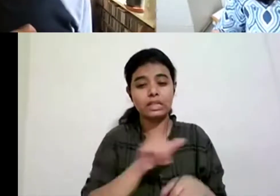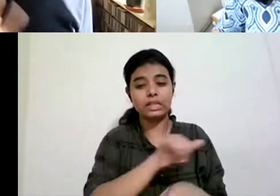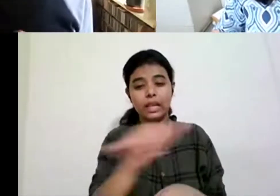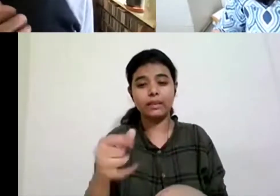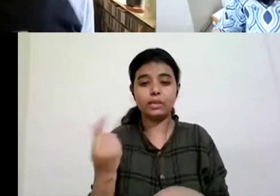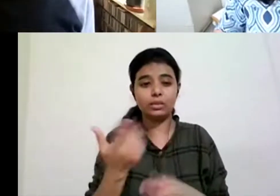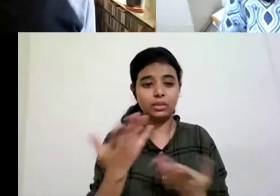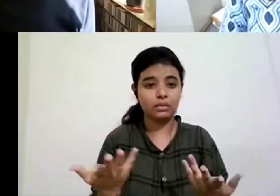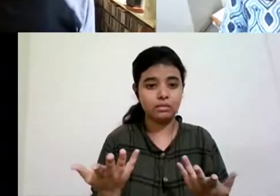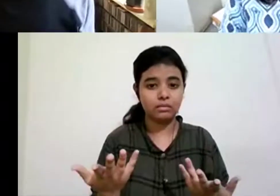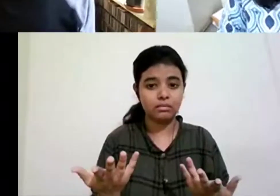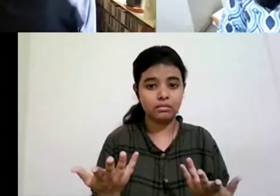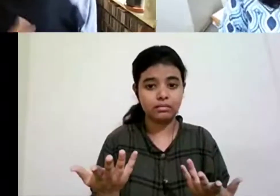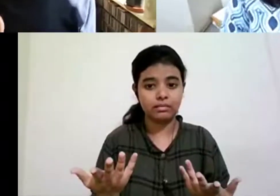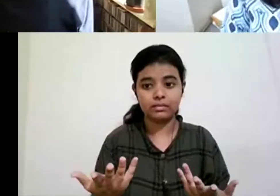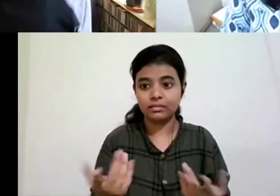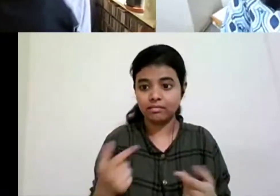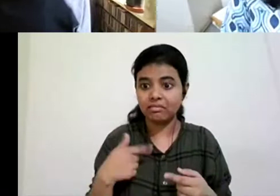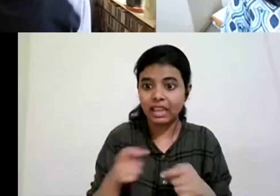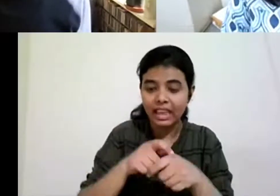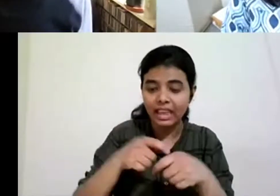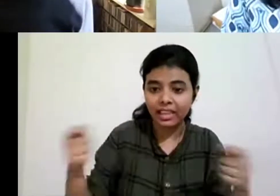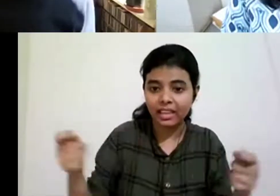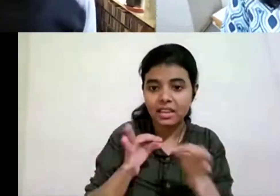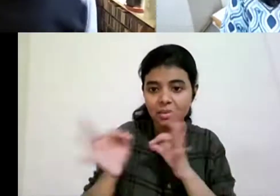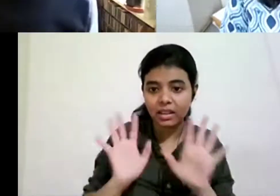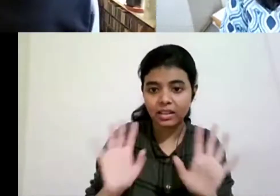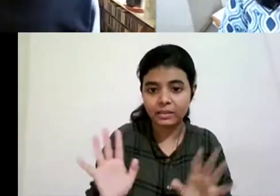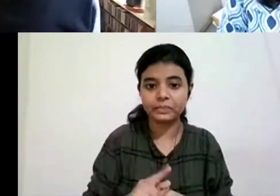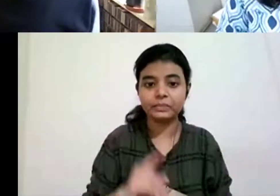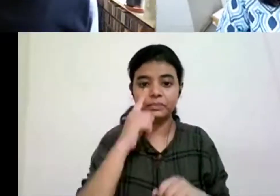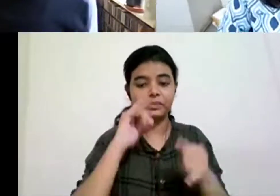Was it somehow explaining? No, that's